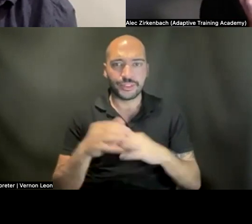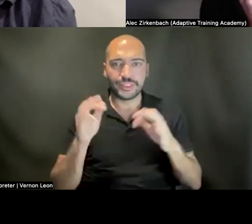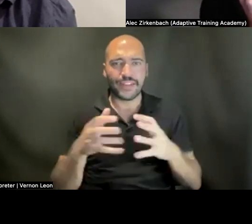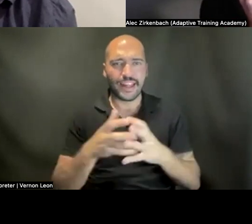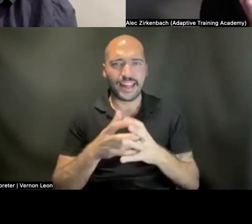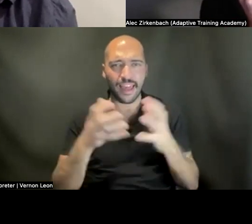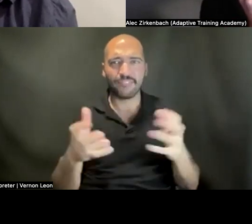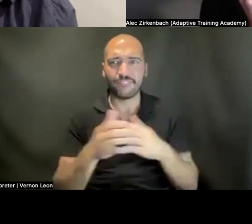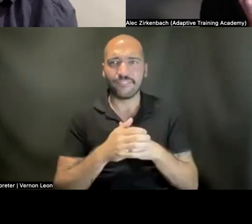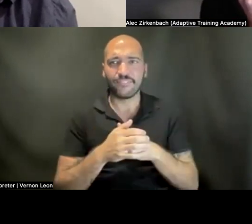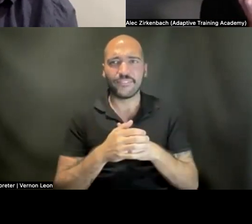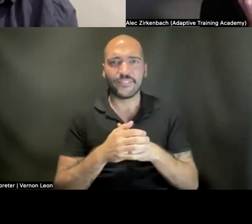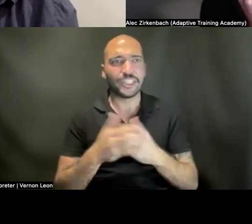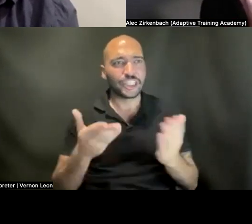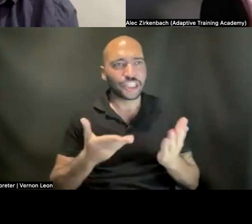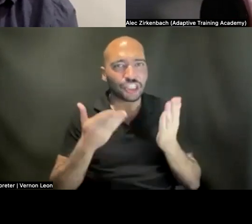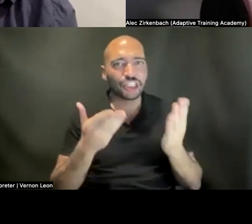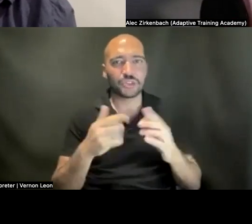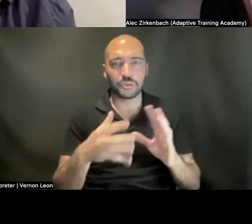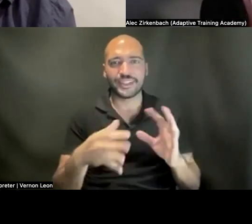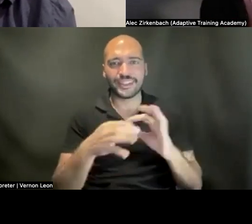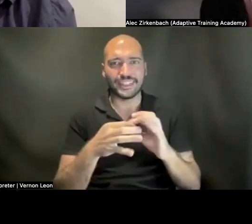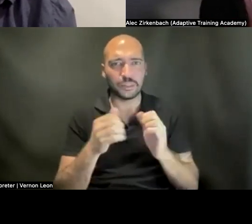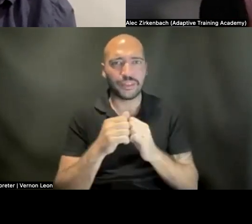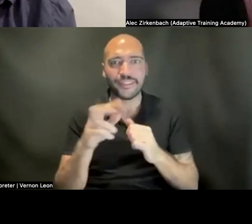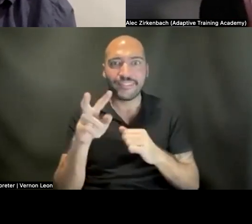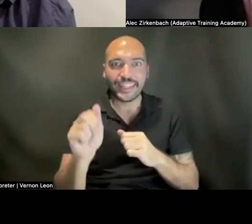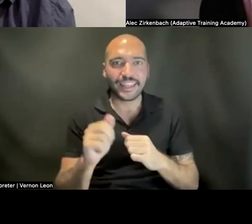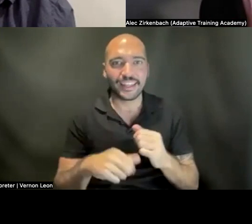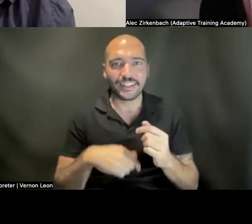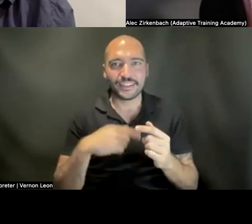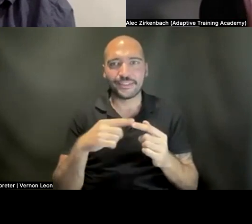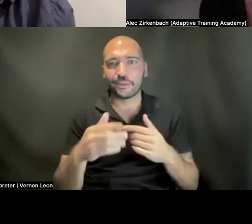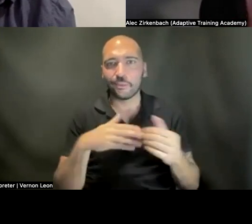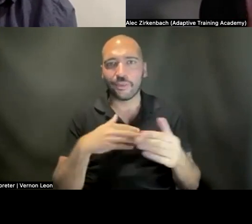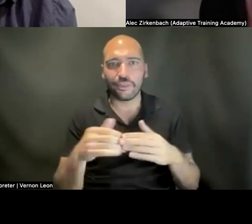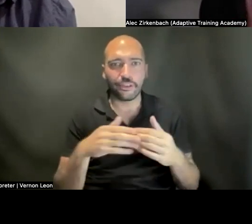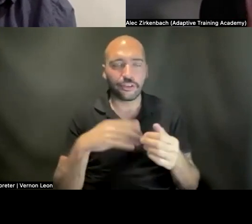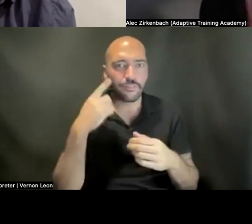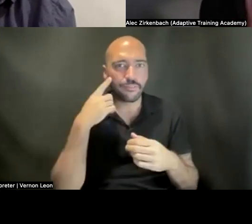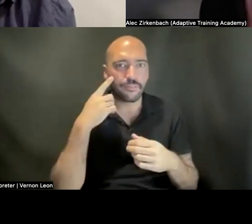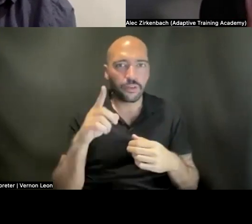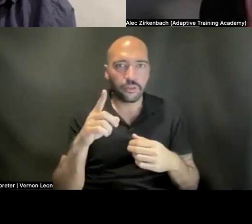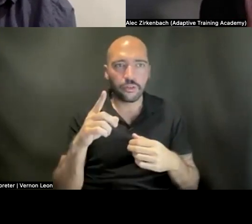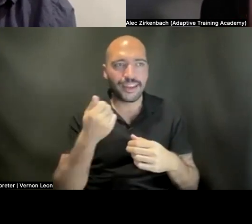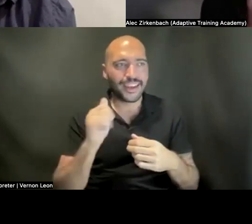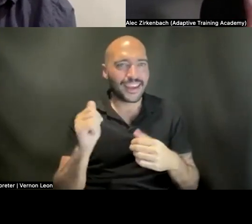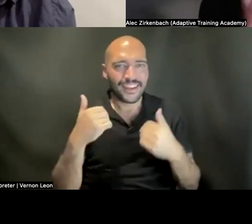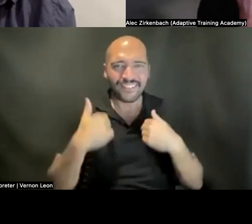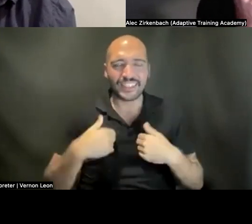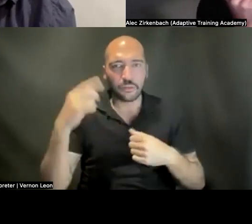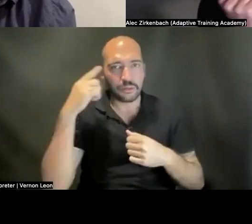of suggestions to connect with VA, whether it be for any sort of physical or